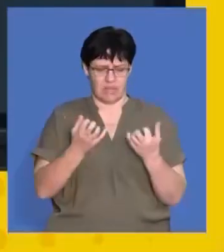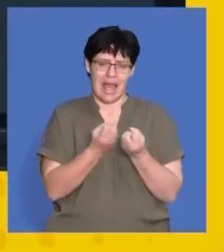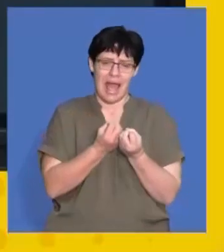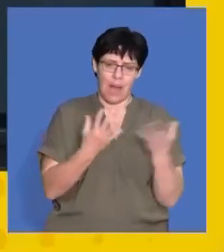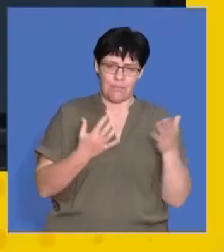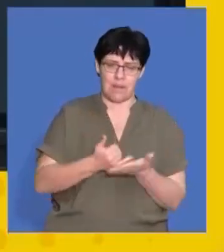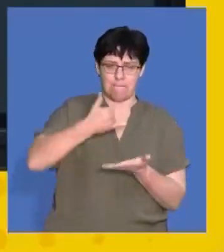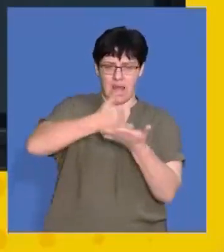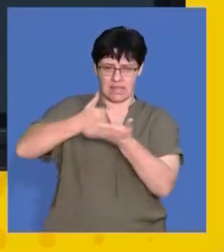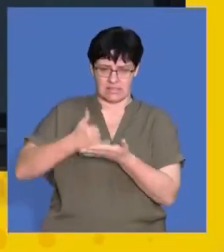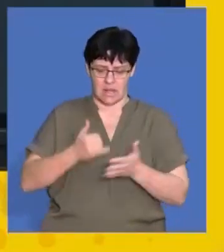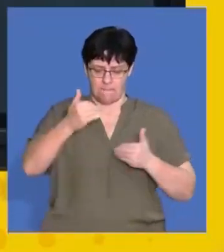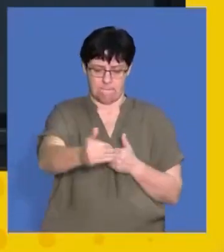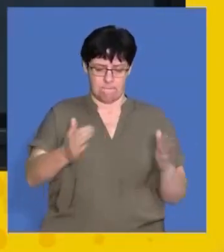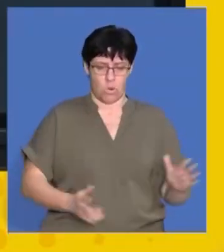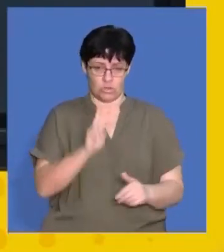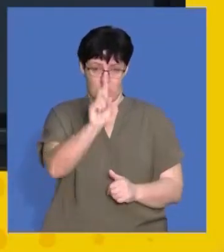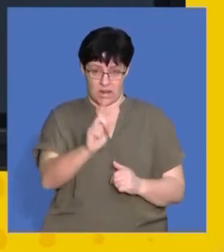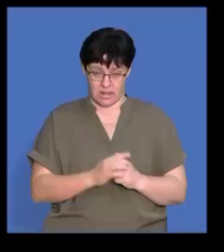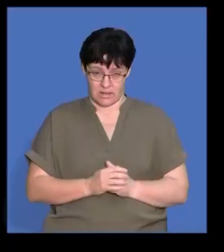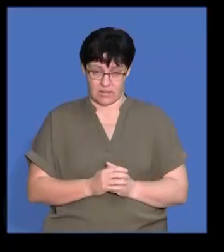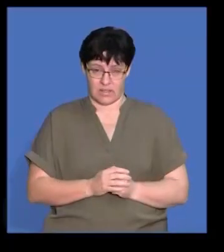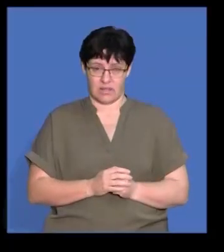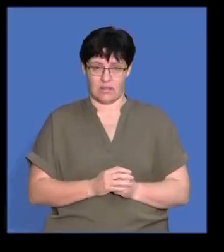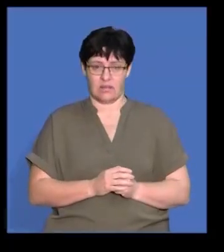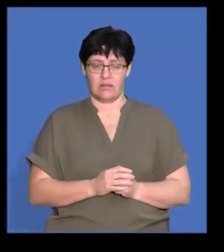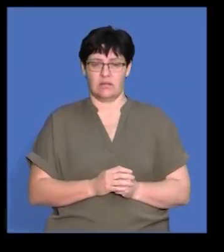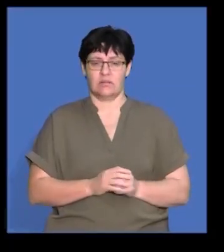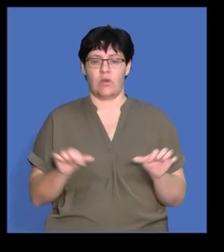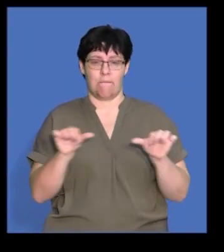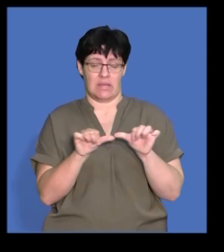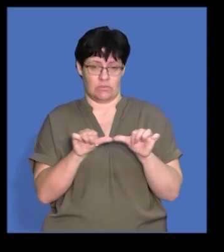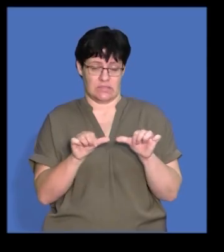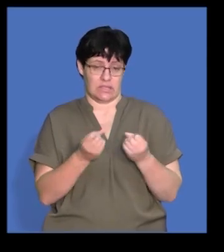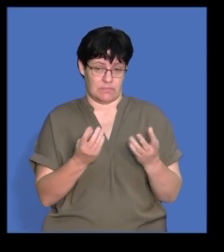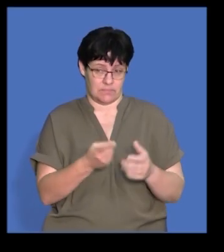many mugs can fit into one box. So I'm going to find my measurements,